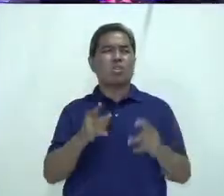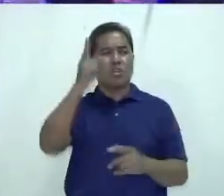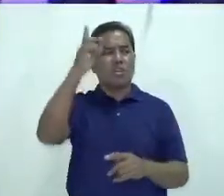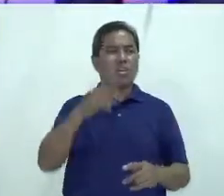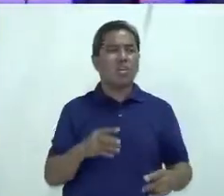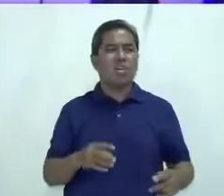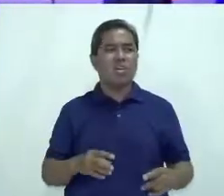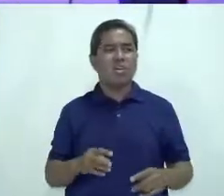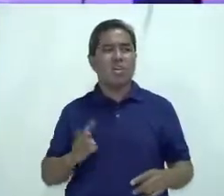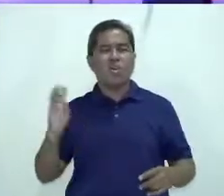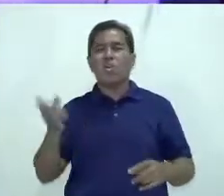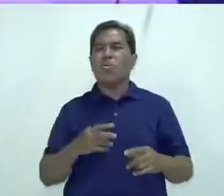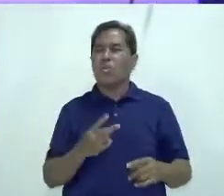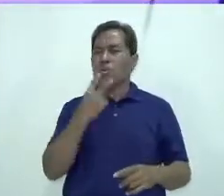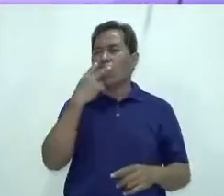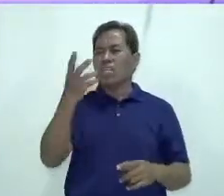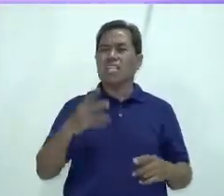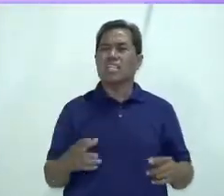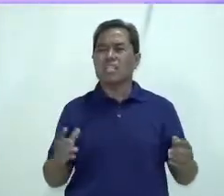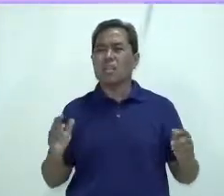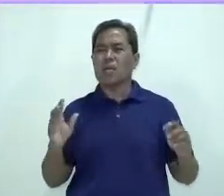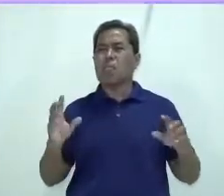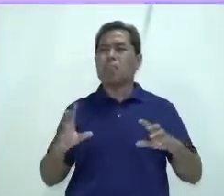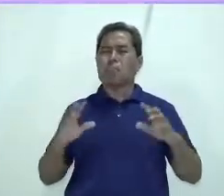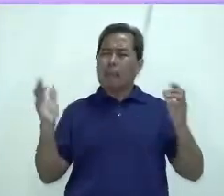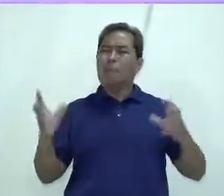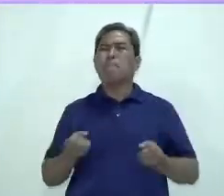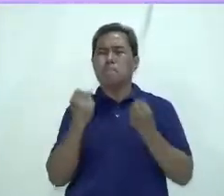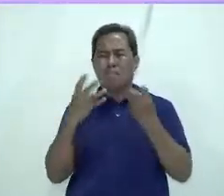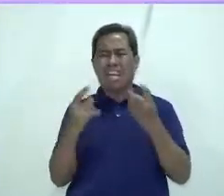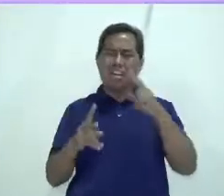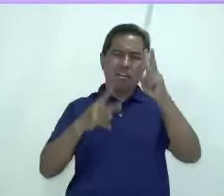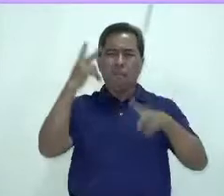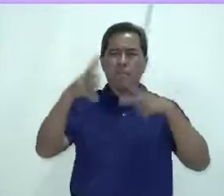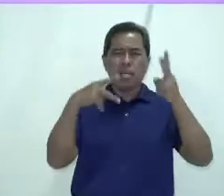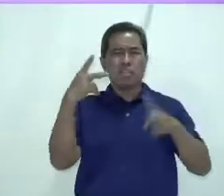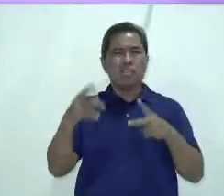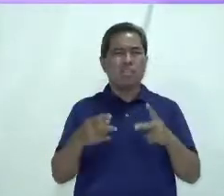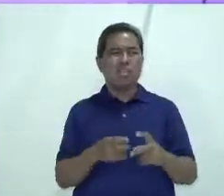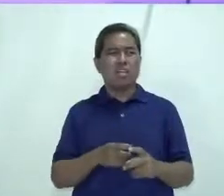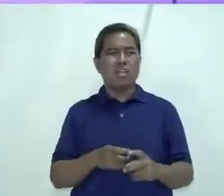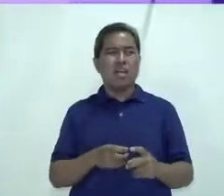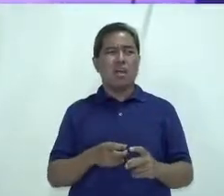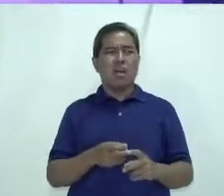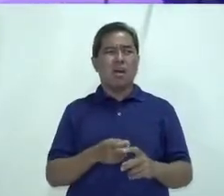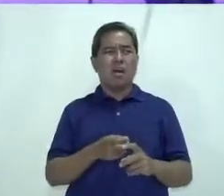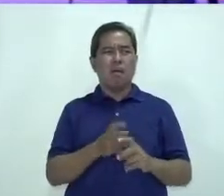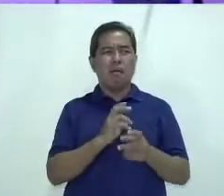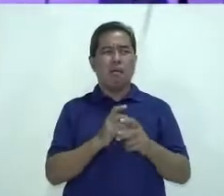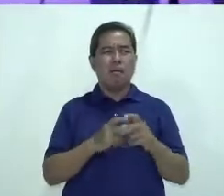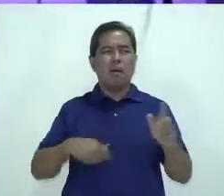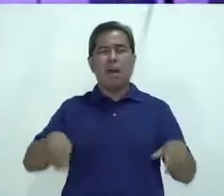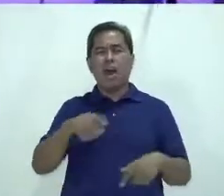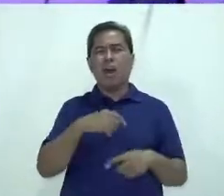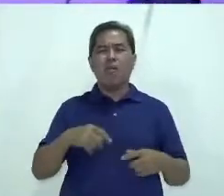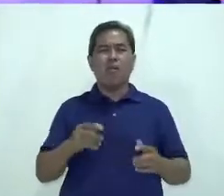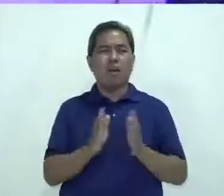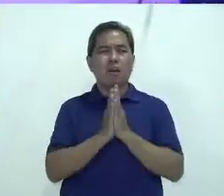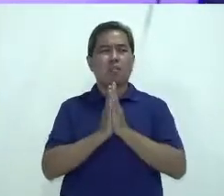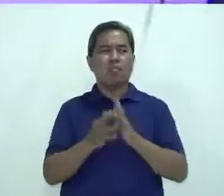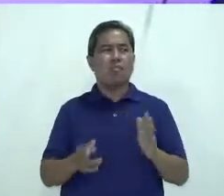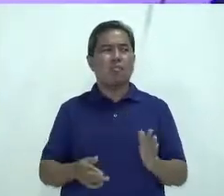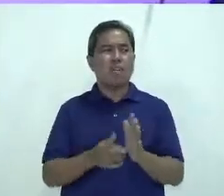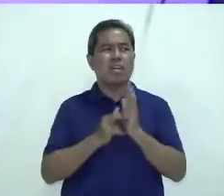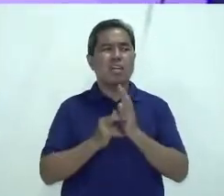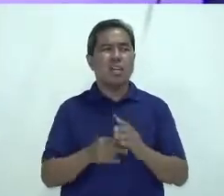receive a lot of praise report from people over the week. One of our young people who are anxious for